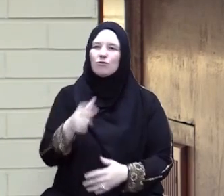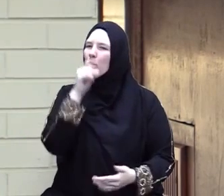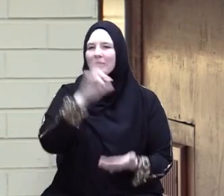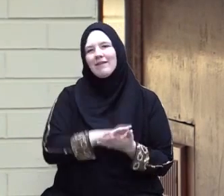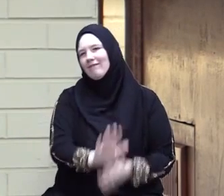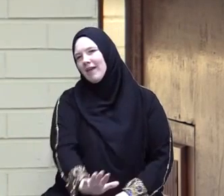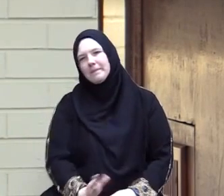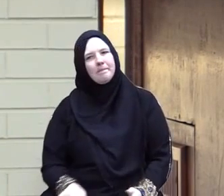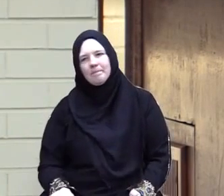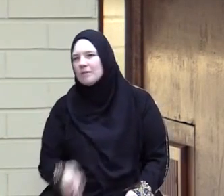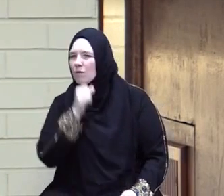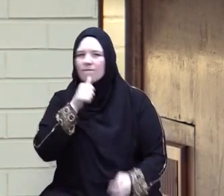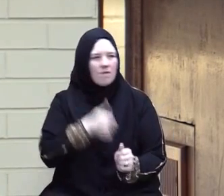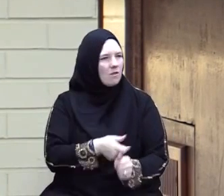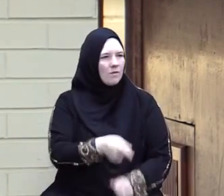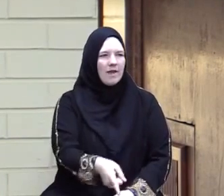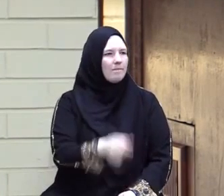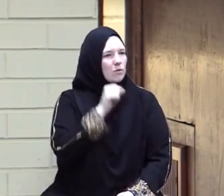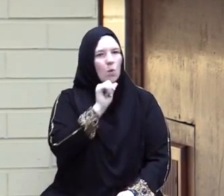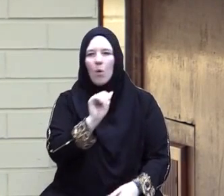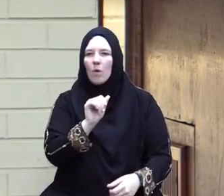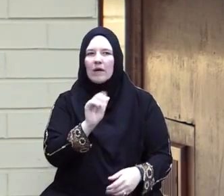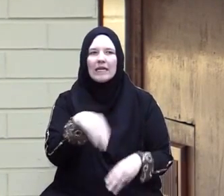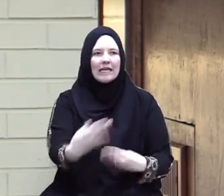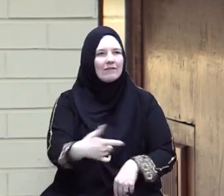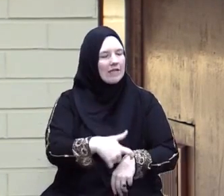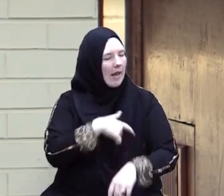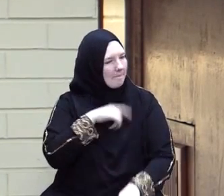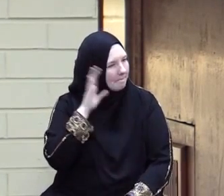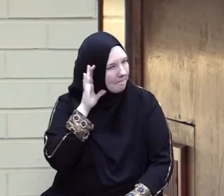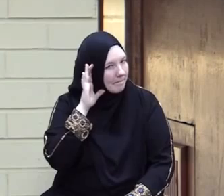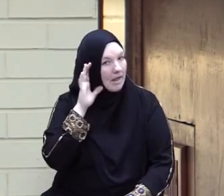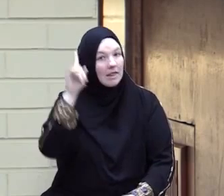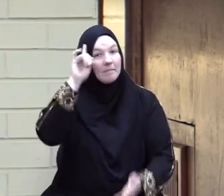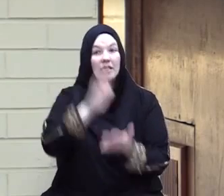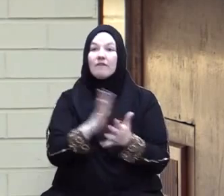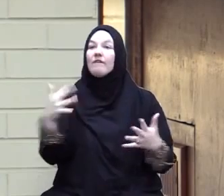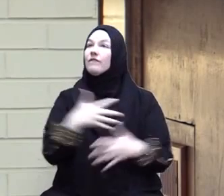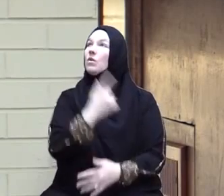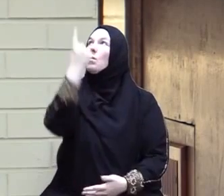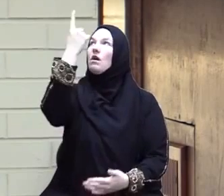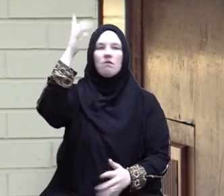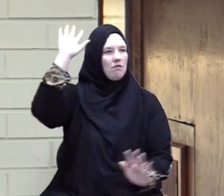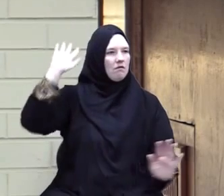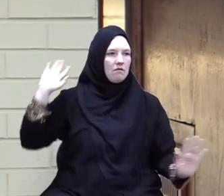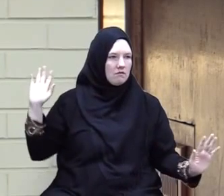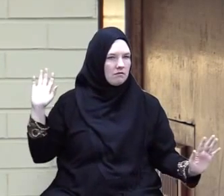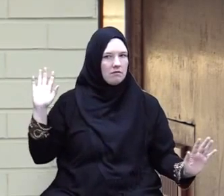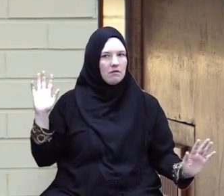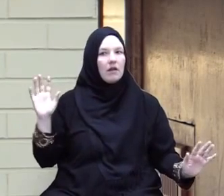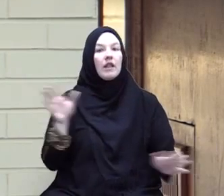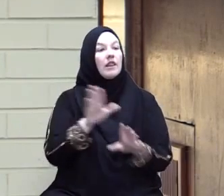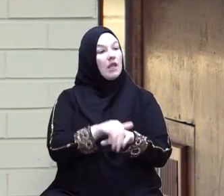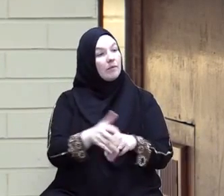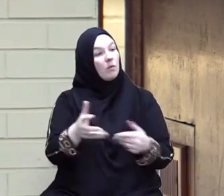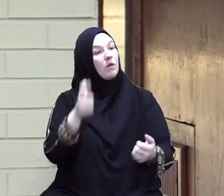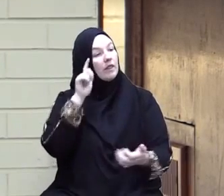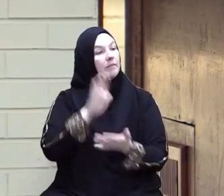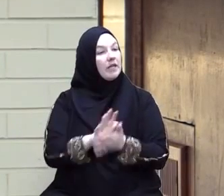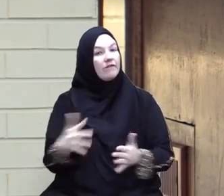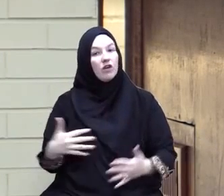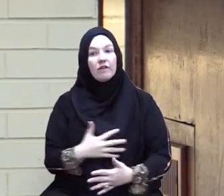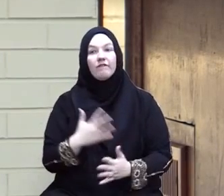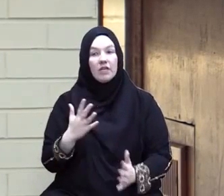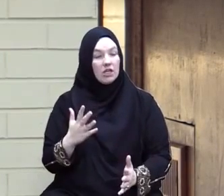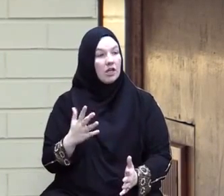them. Don't follow them. The believer fears none but Allah. But the hypocrites want the believers to